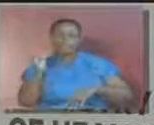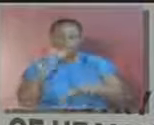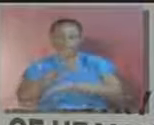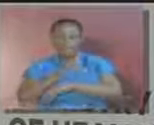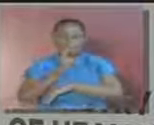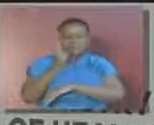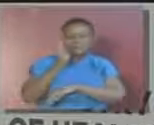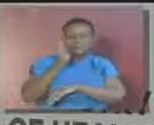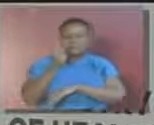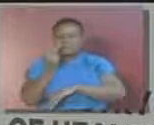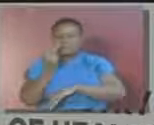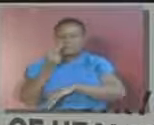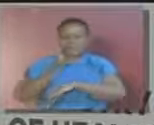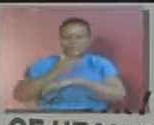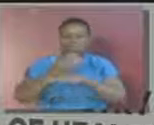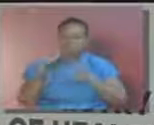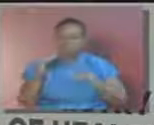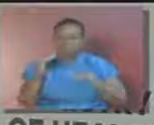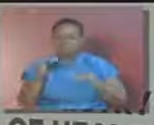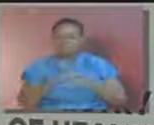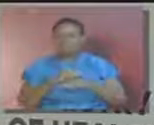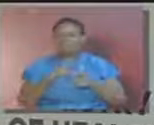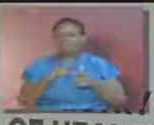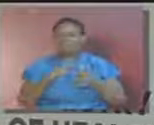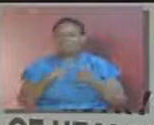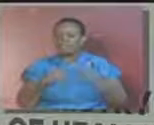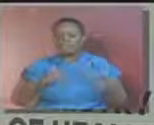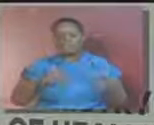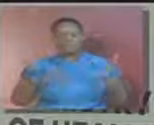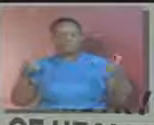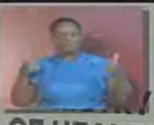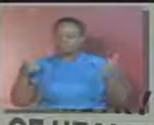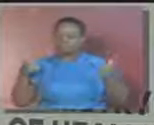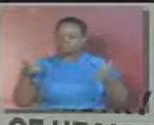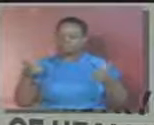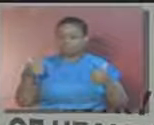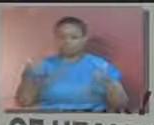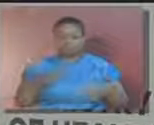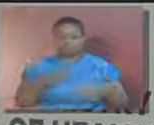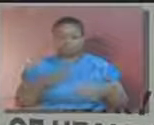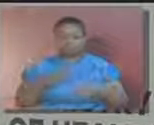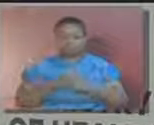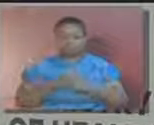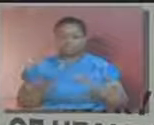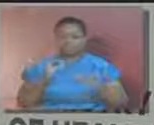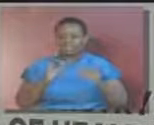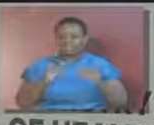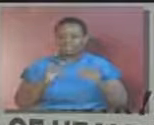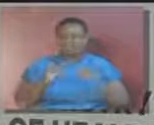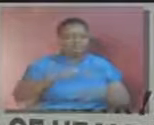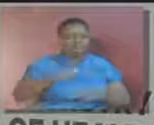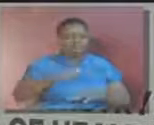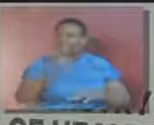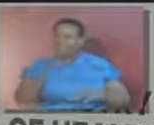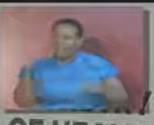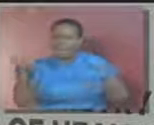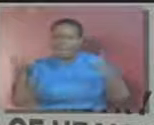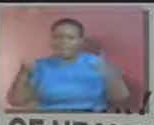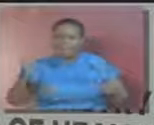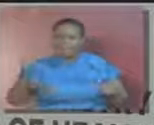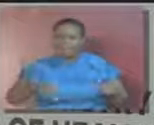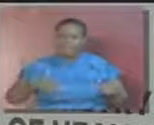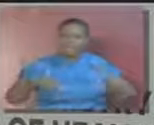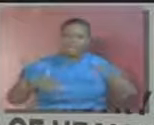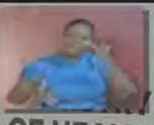maximum, and then it resolves on its own. If, of course, you have any of those symptoms that are concerning outside of that, you can call